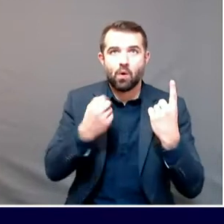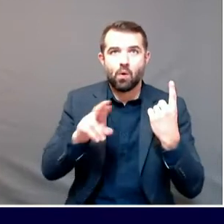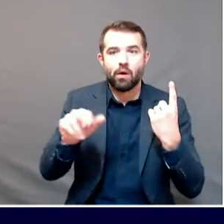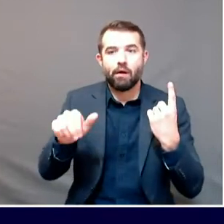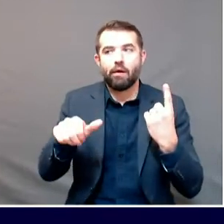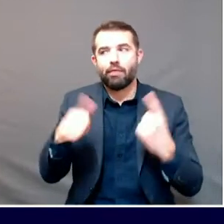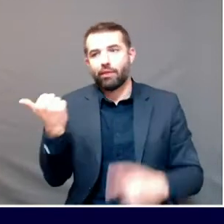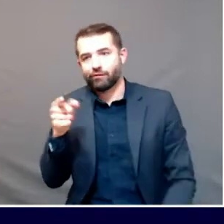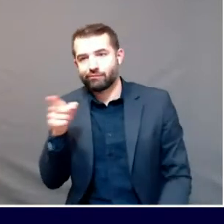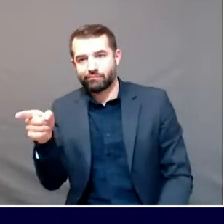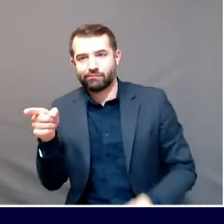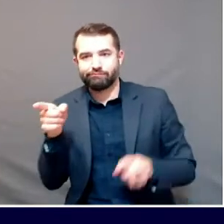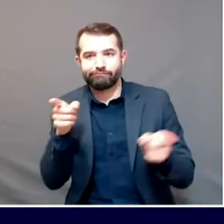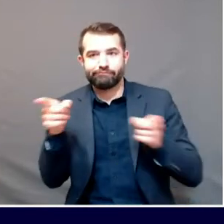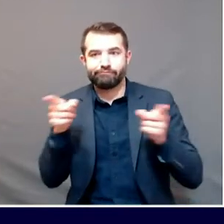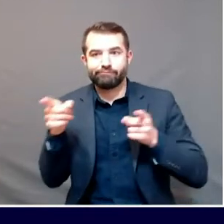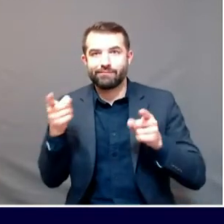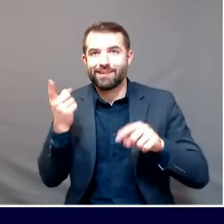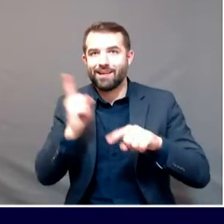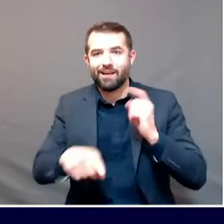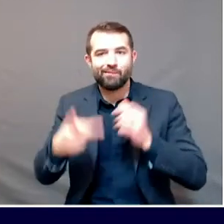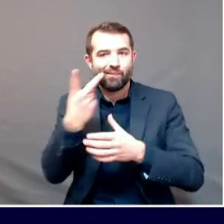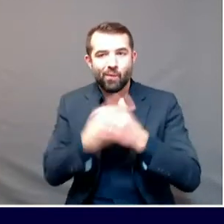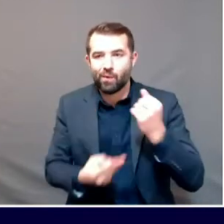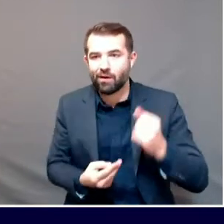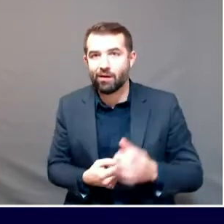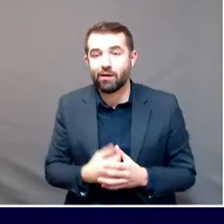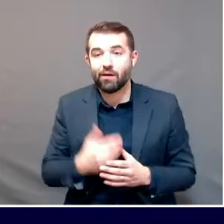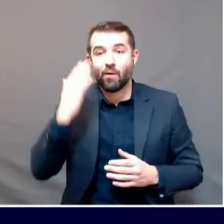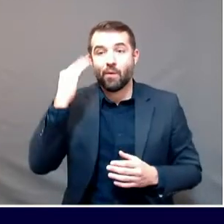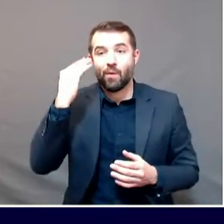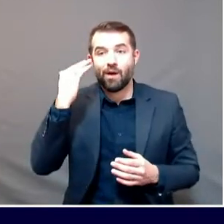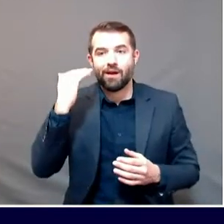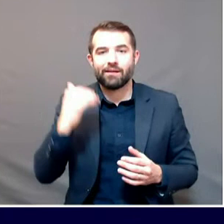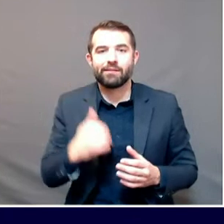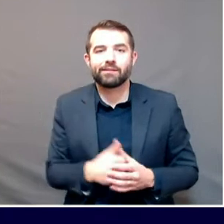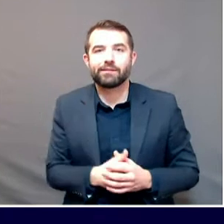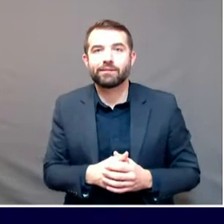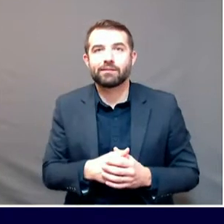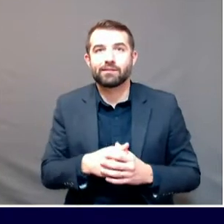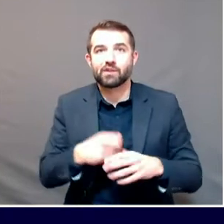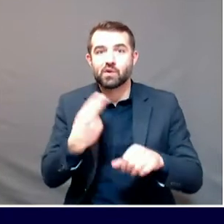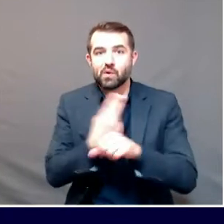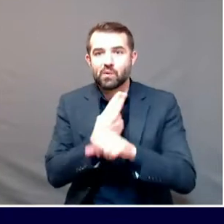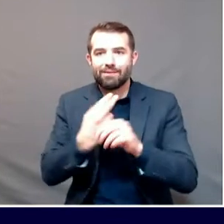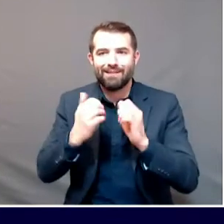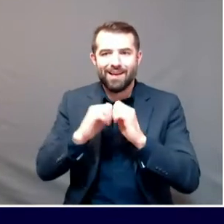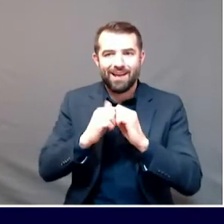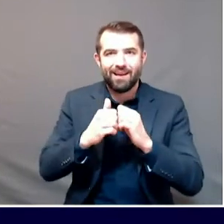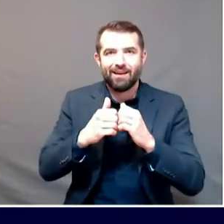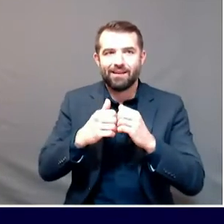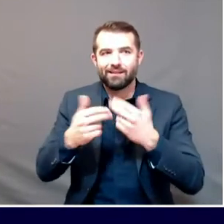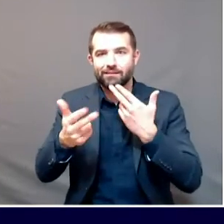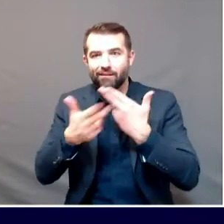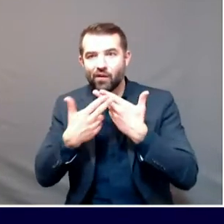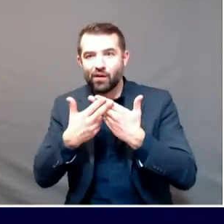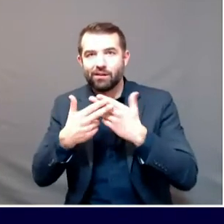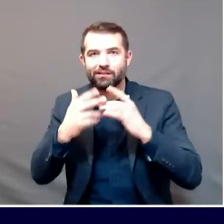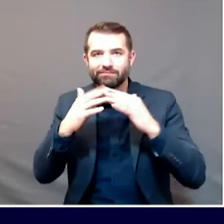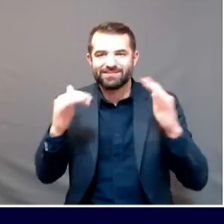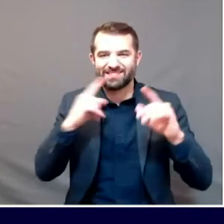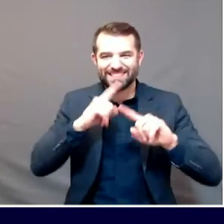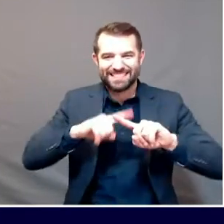such different handling and storage and administration requirements. We, as well as I think most states, utilize the